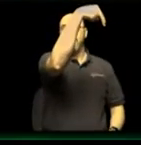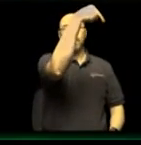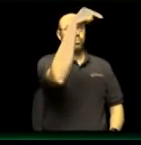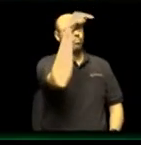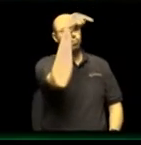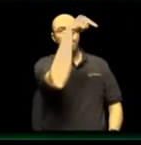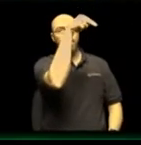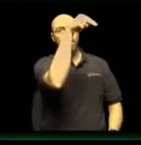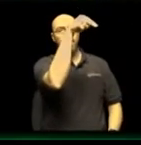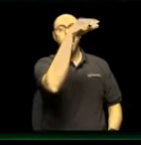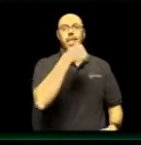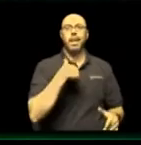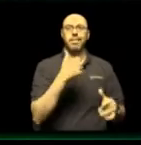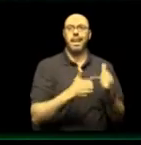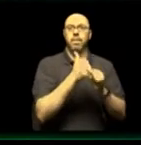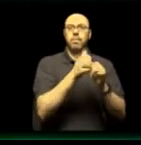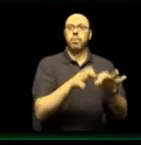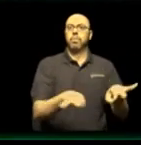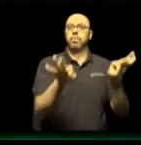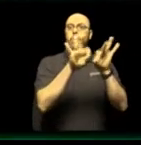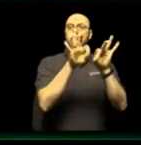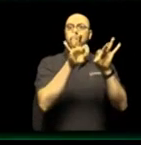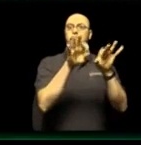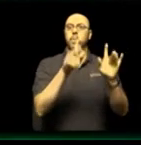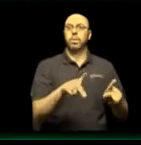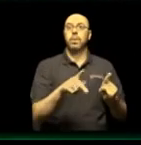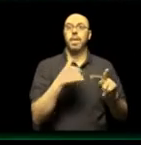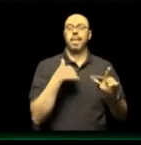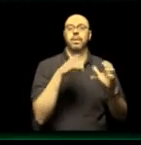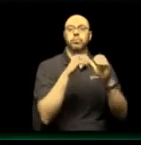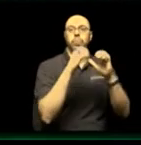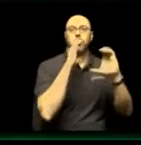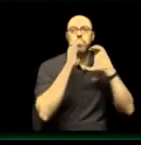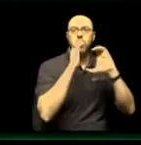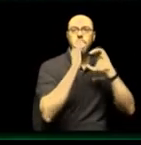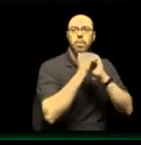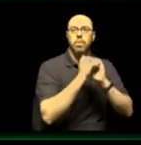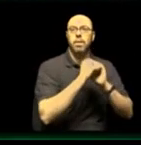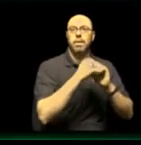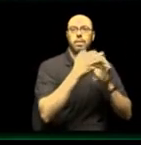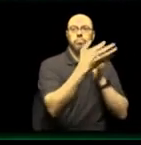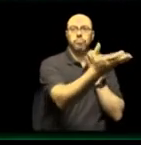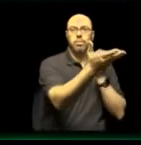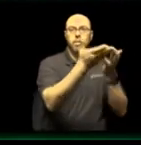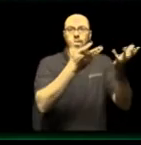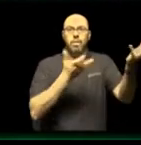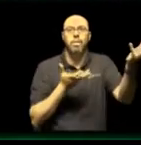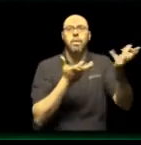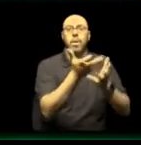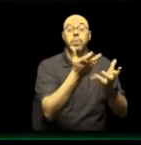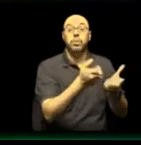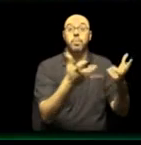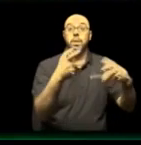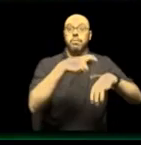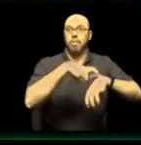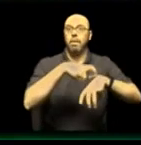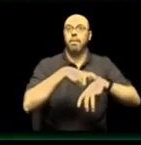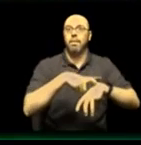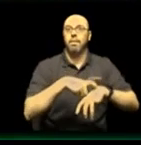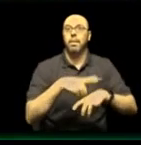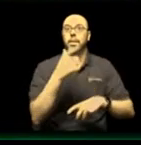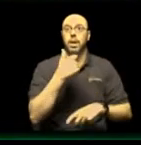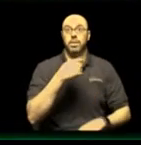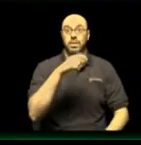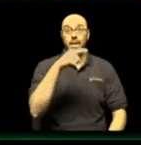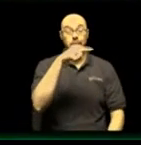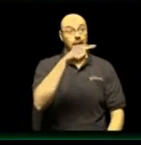The most important is the spotter and myself to communicate back and forth so many times, because the spotter is